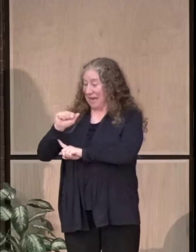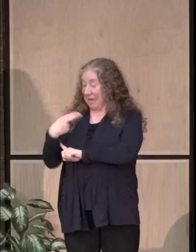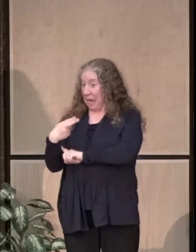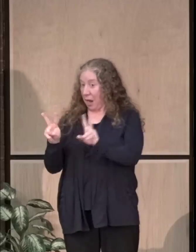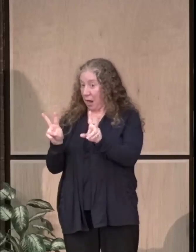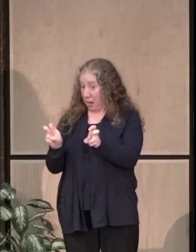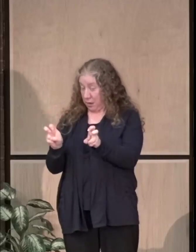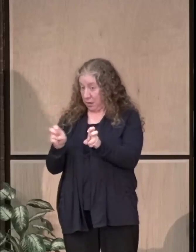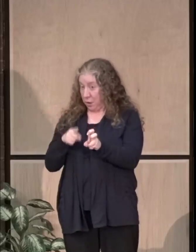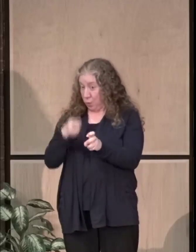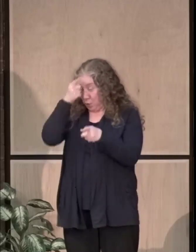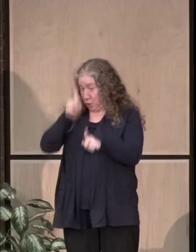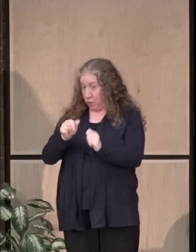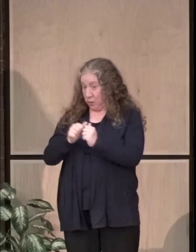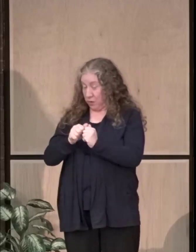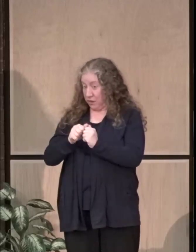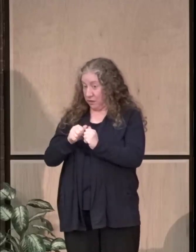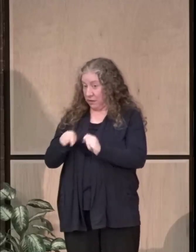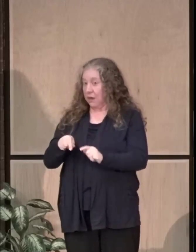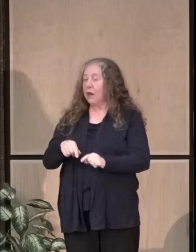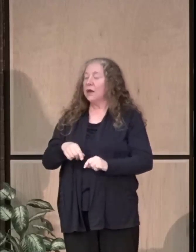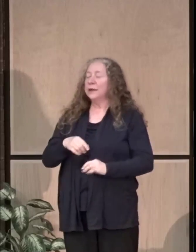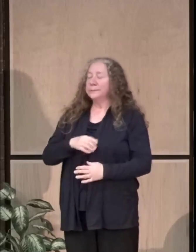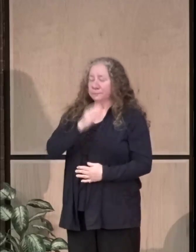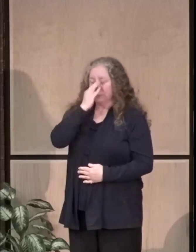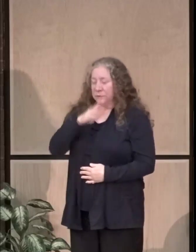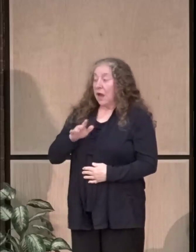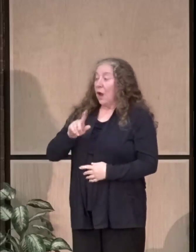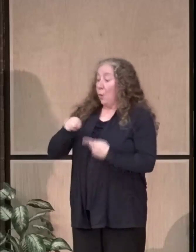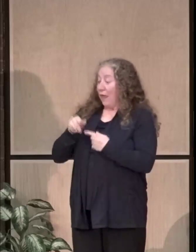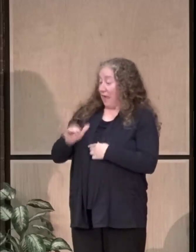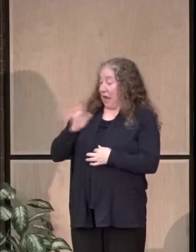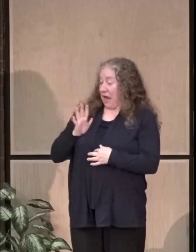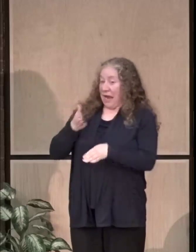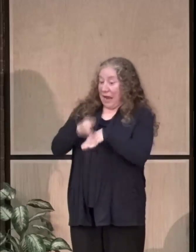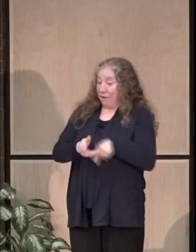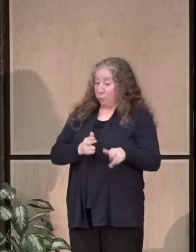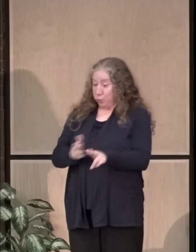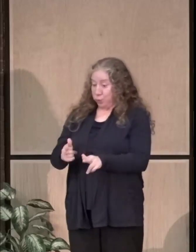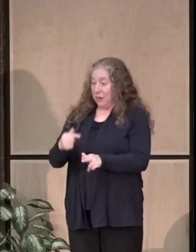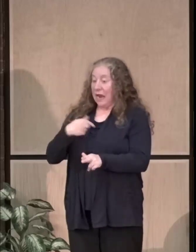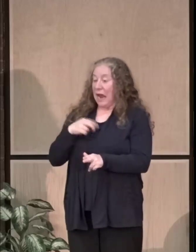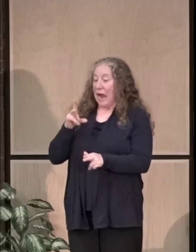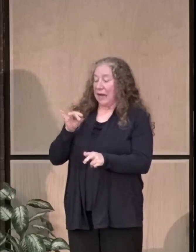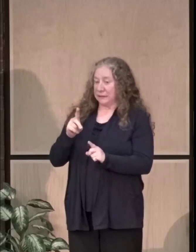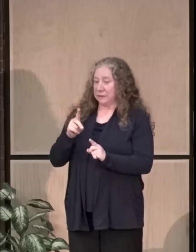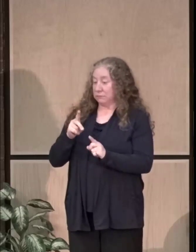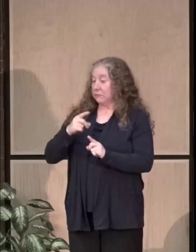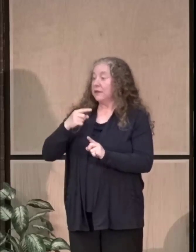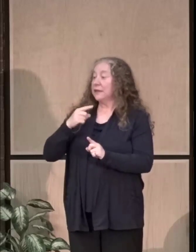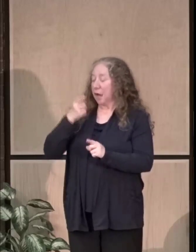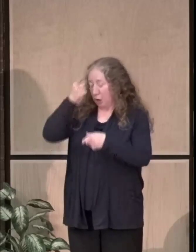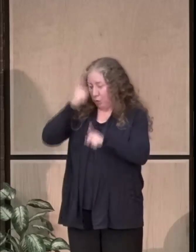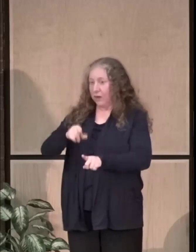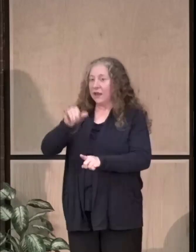mean, at this time, when I was having this conversation post the shooting, yes, I agreed